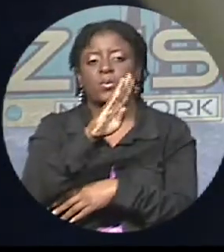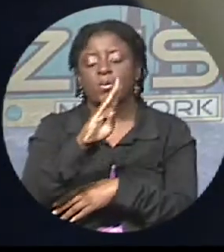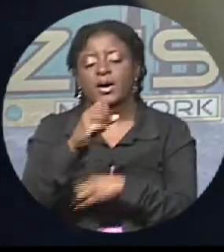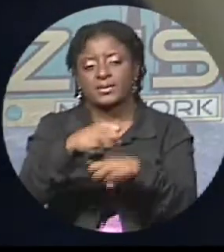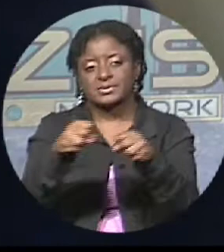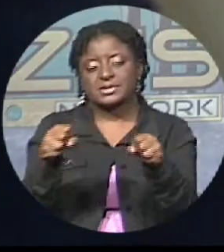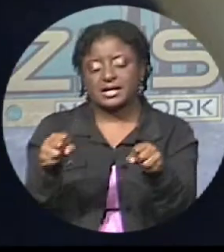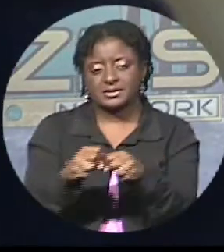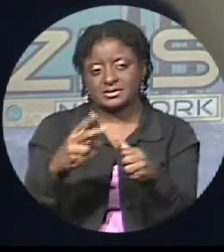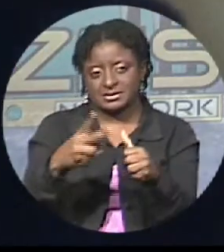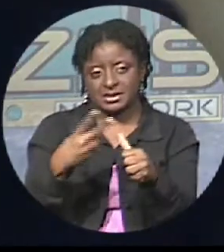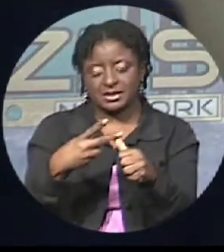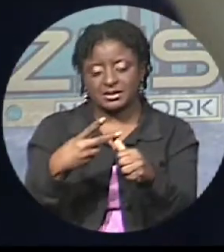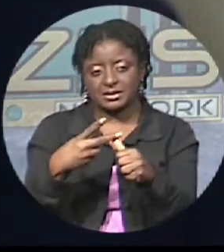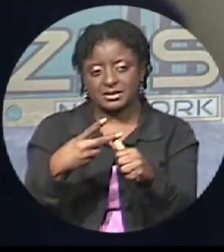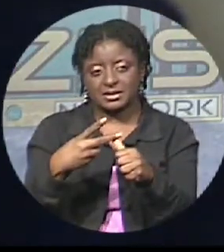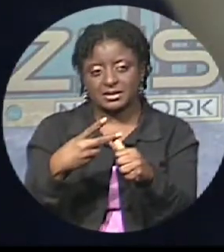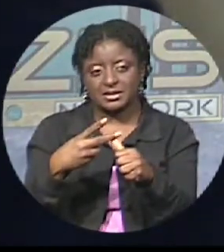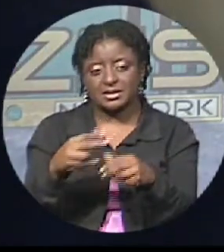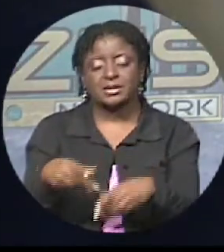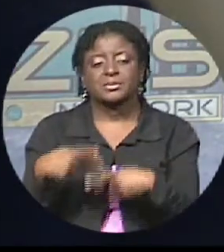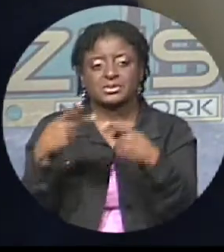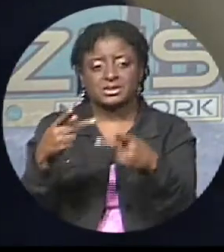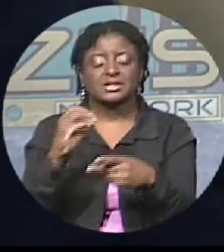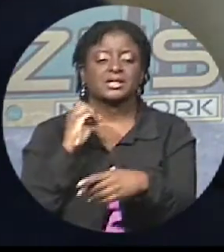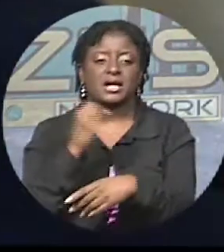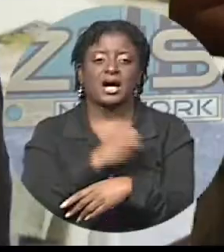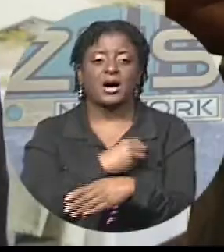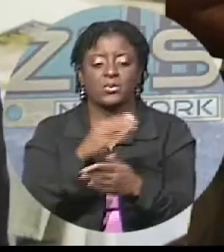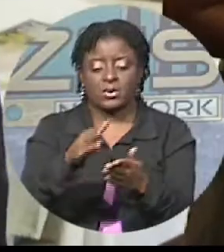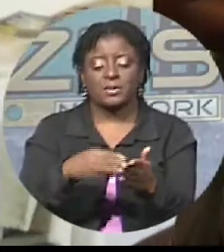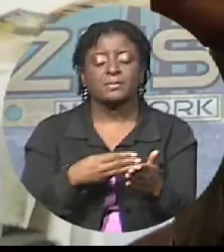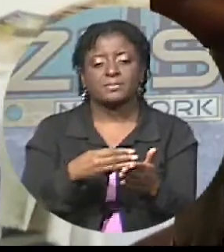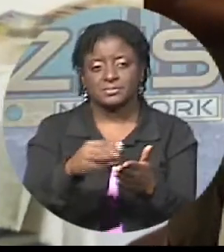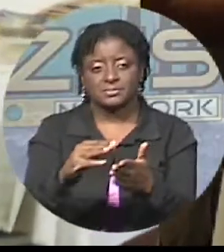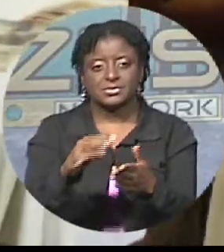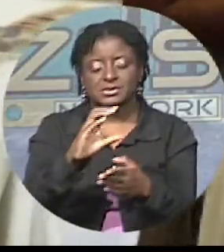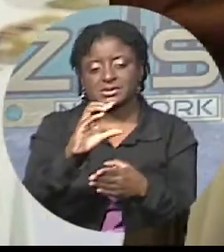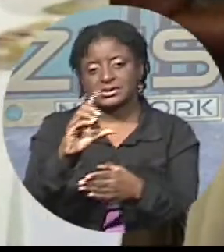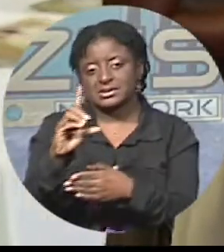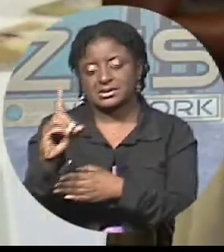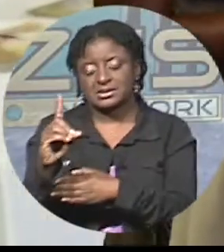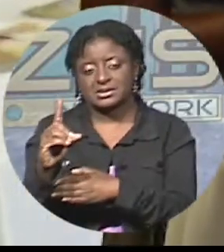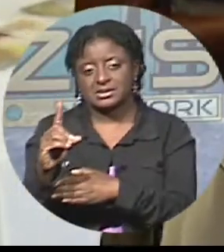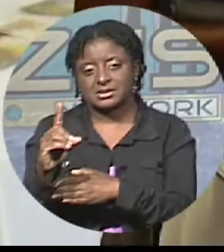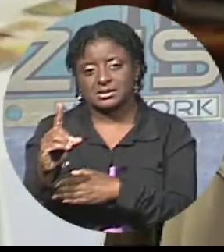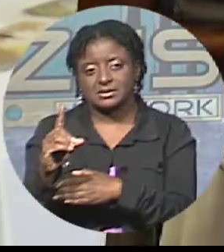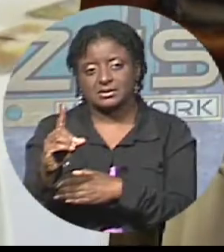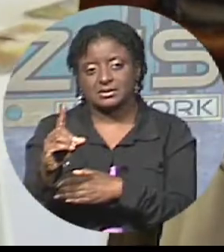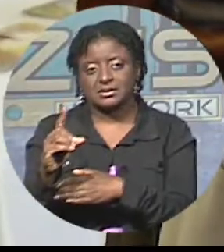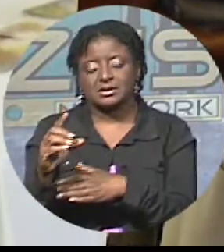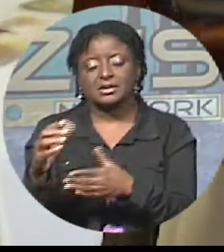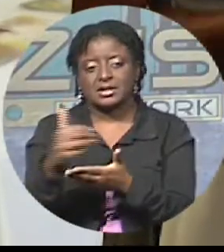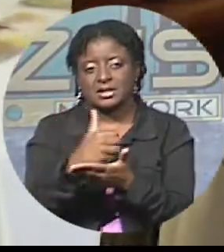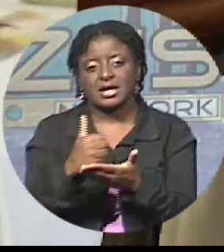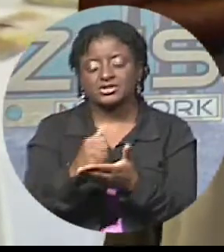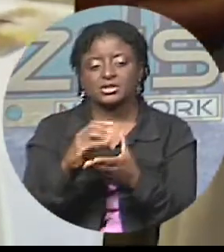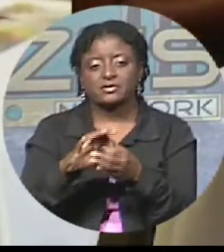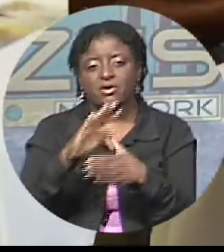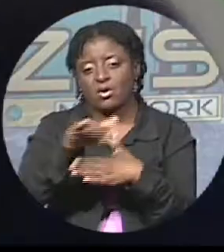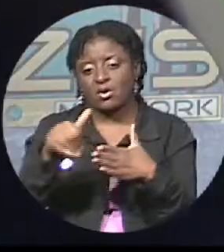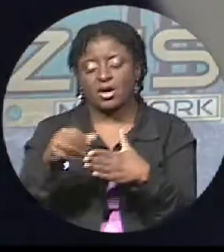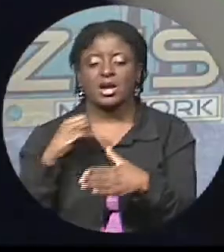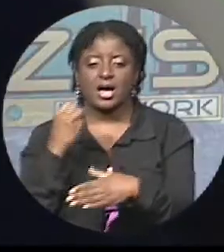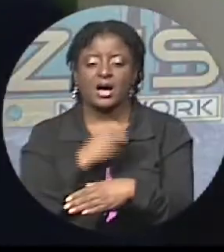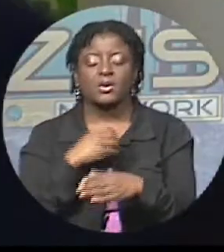the launching of our CD, which is a compilation of a number of the songs in our song competition. I also understand that